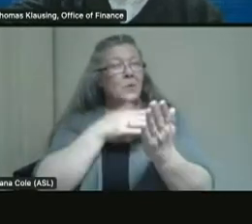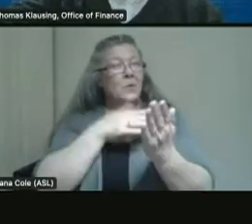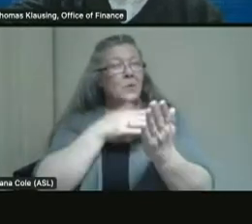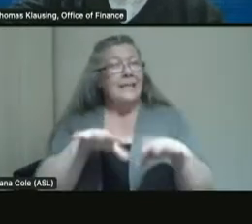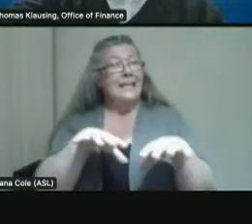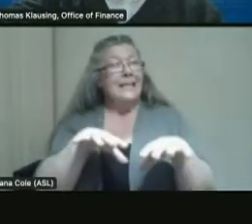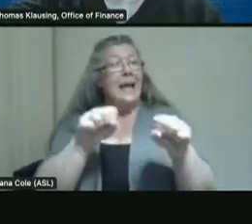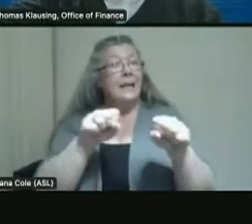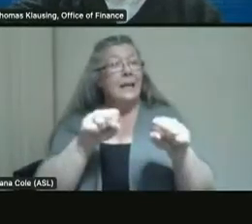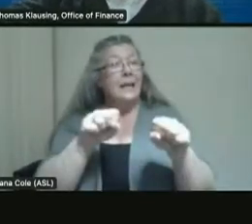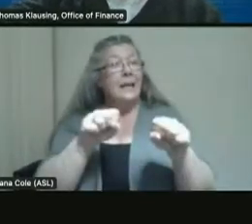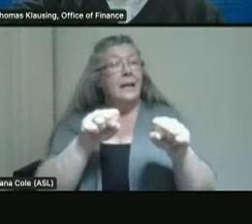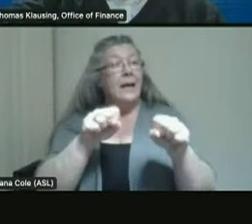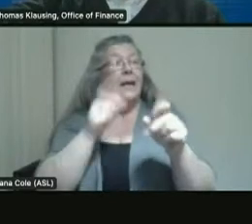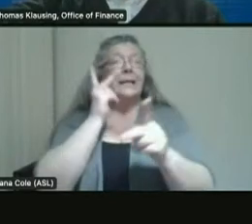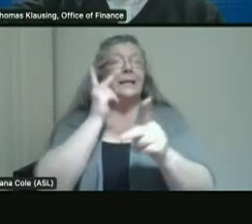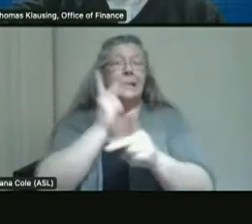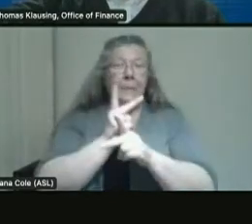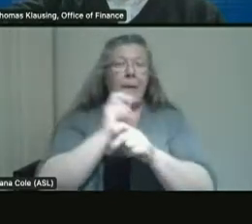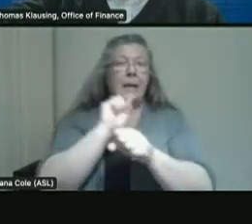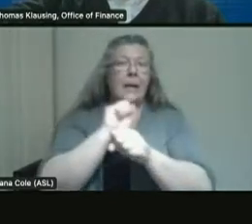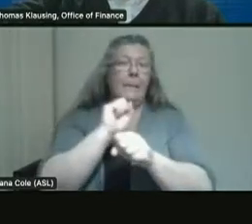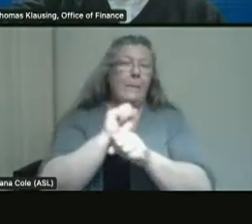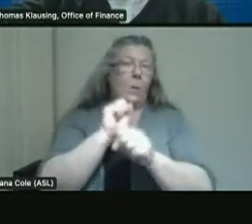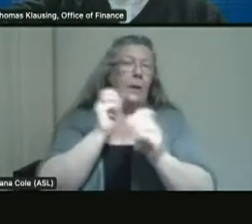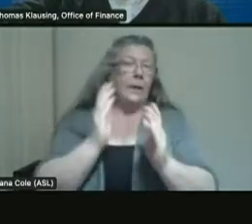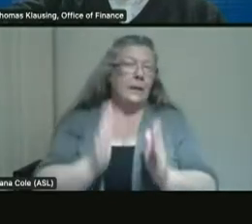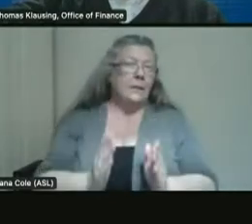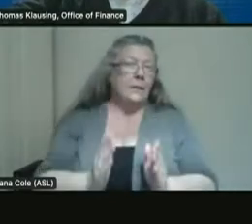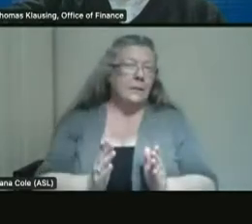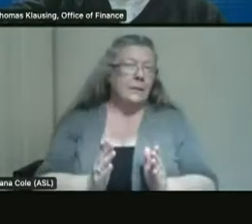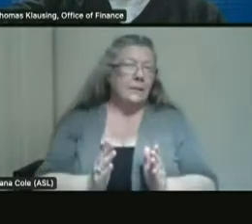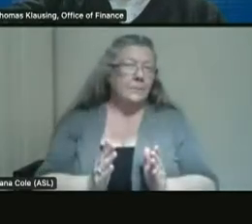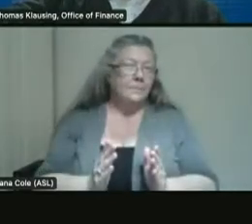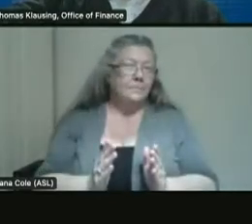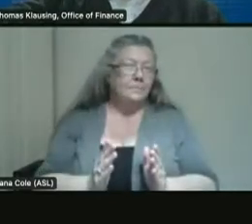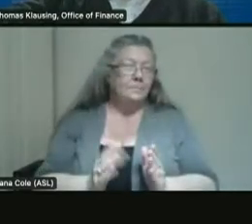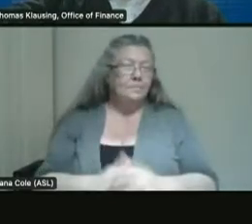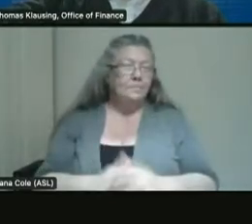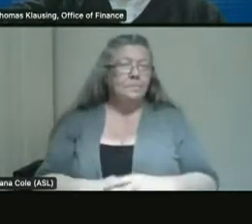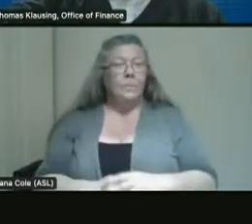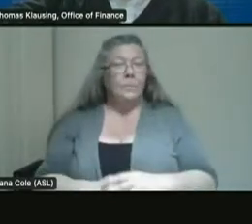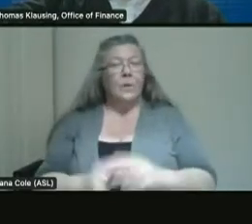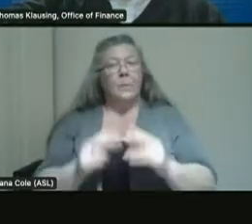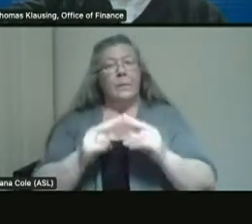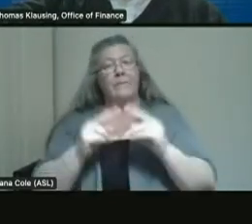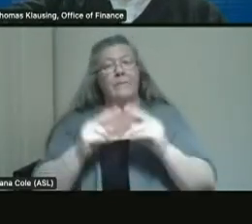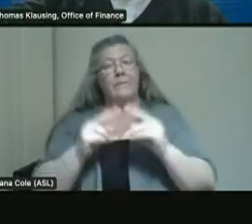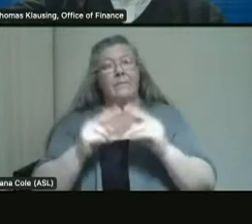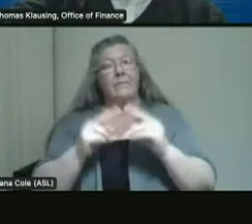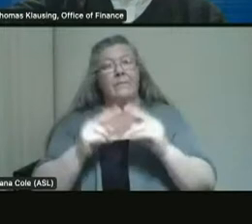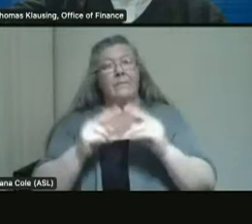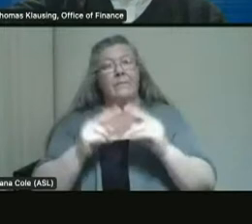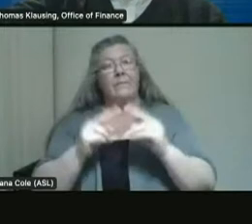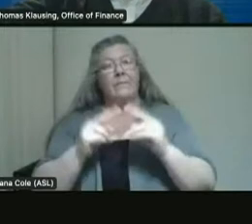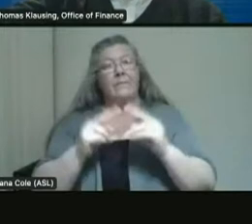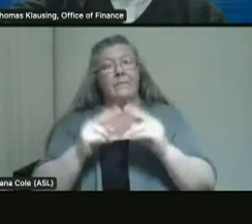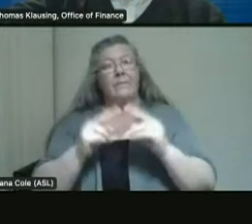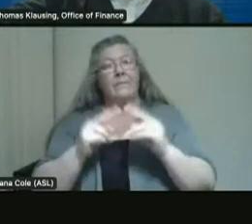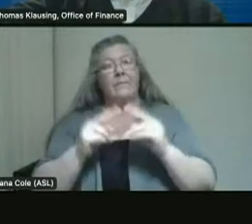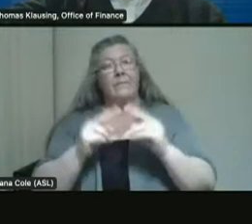evening. Yes, what we really try to do is be very targeted and intentional. And so